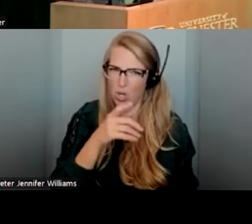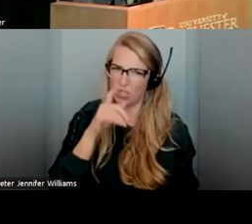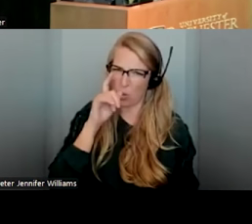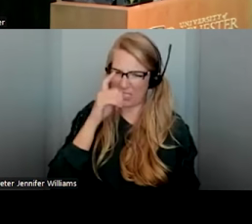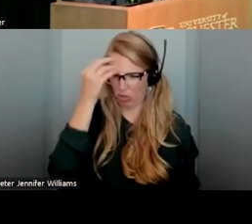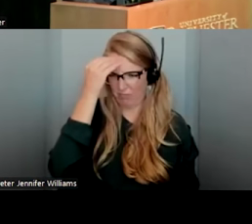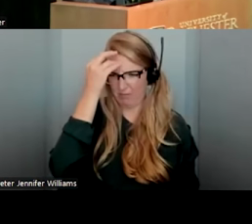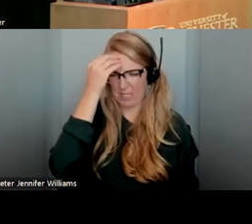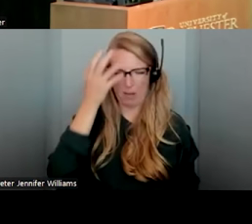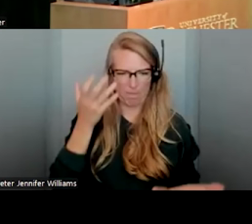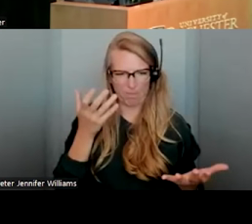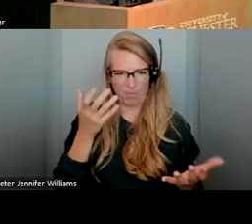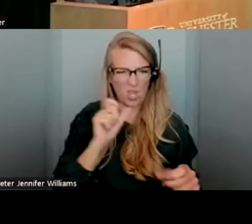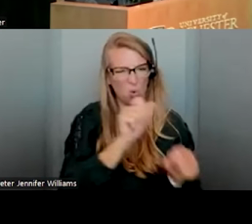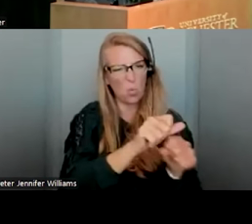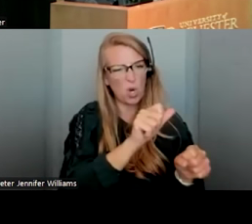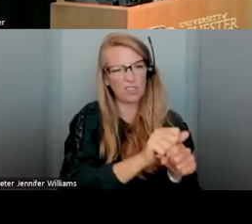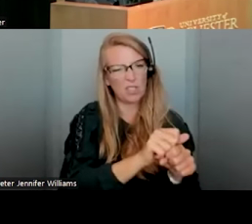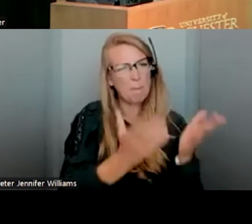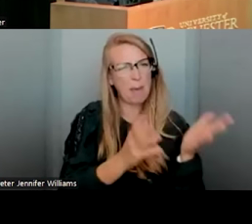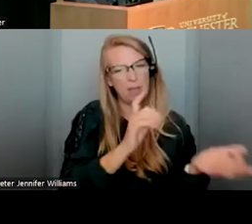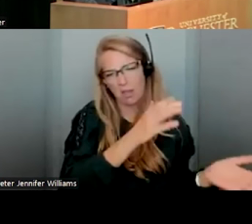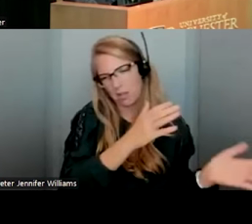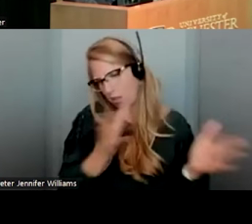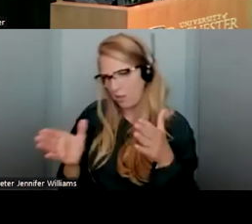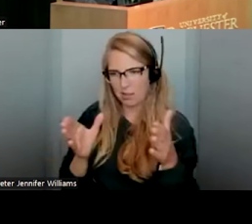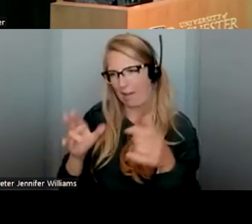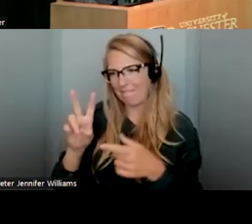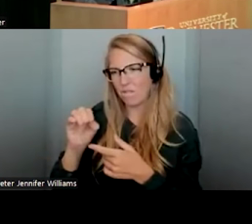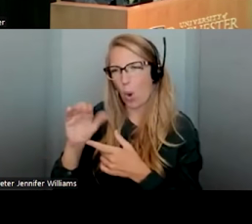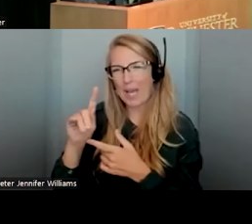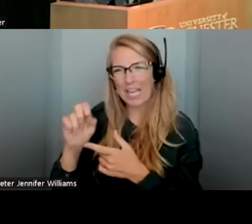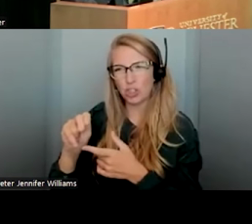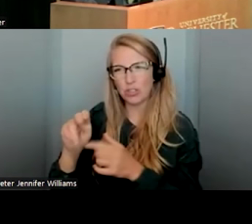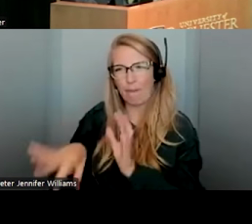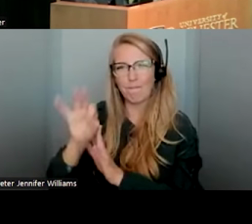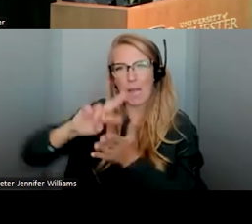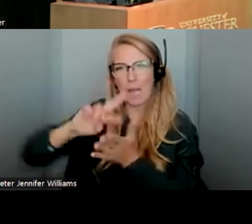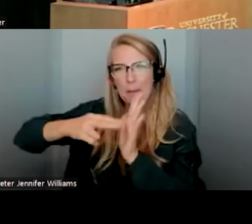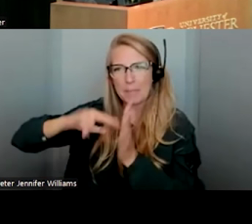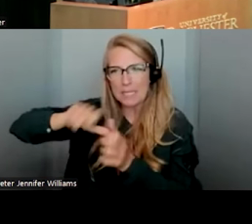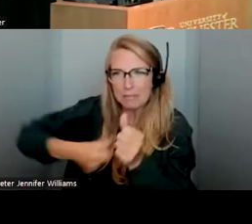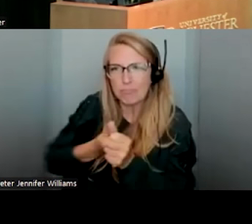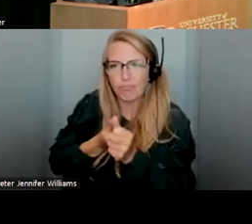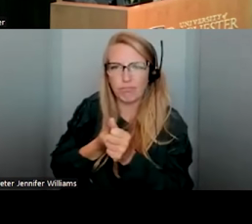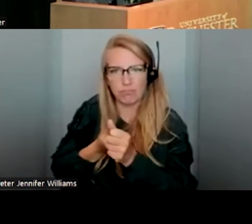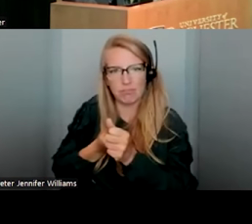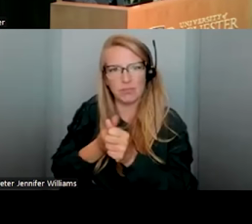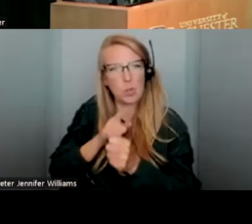meaning in your vocation, in your career, to really be happy.